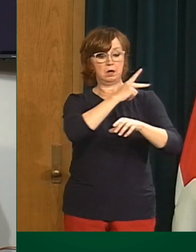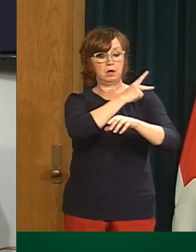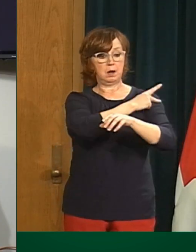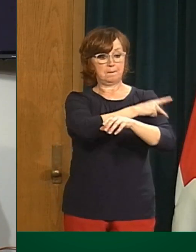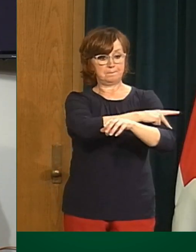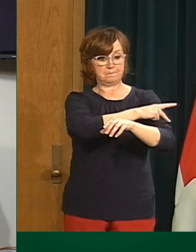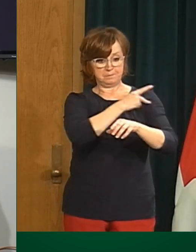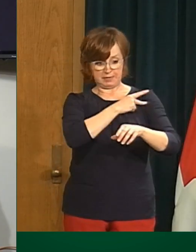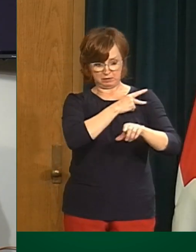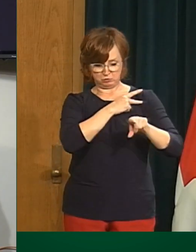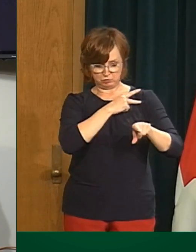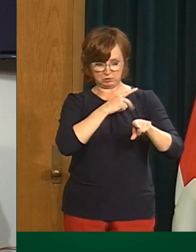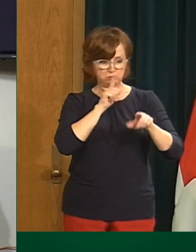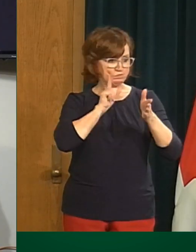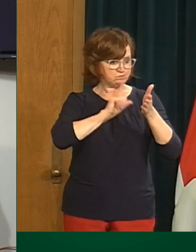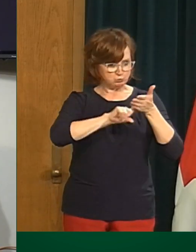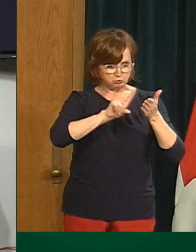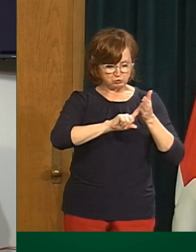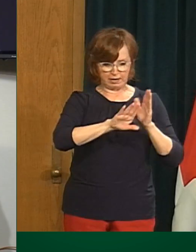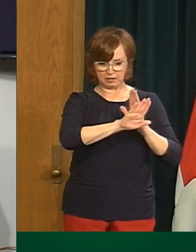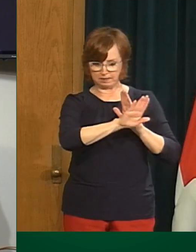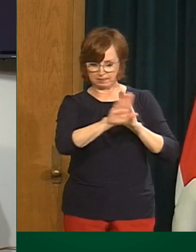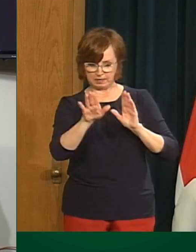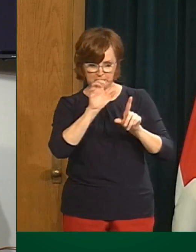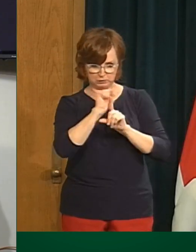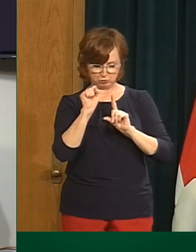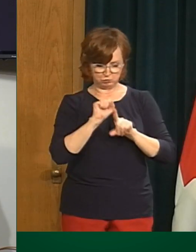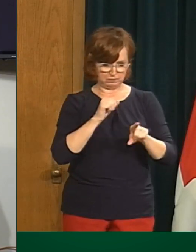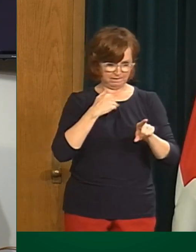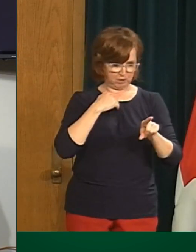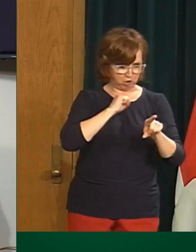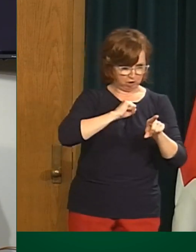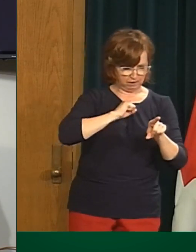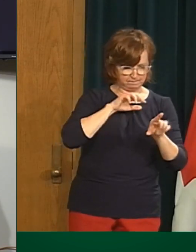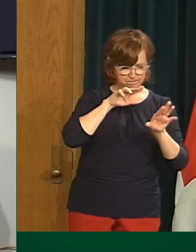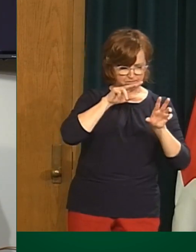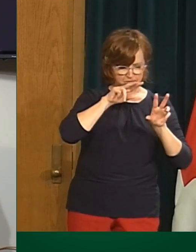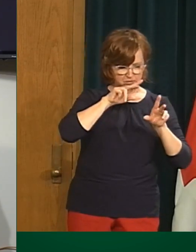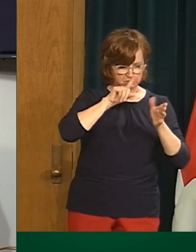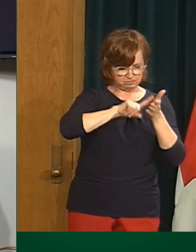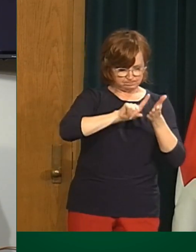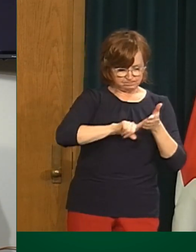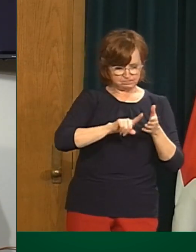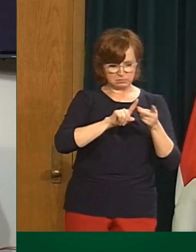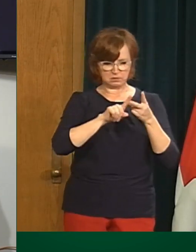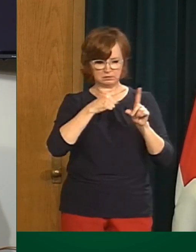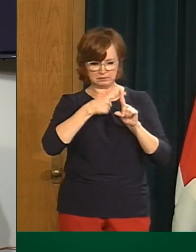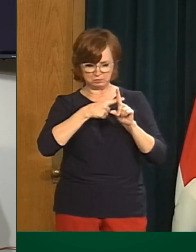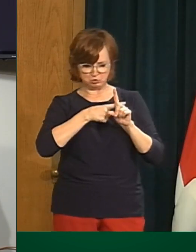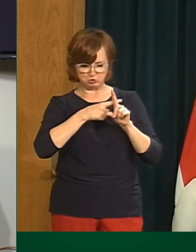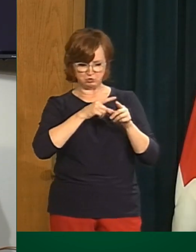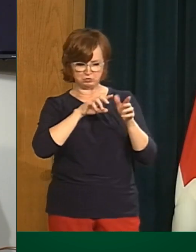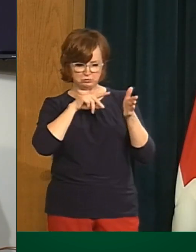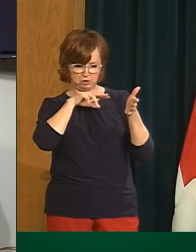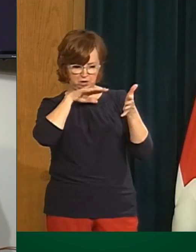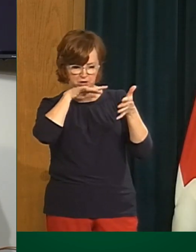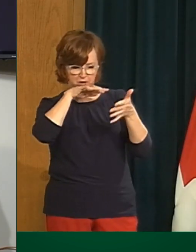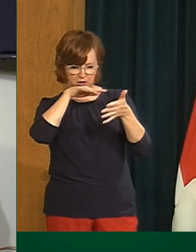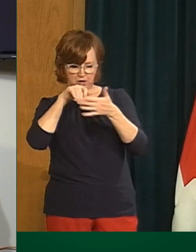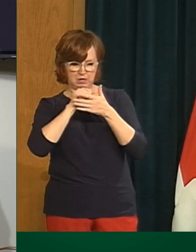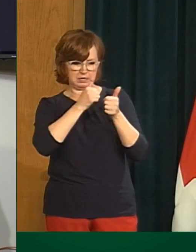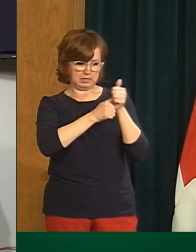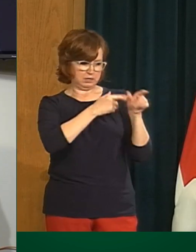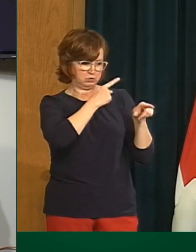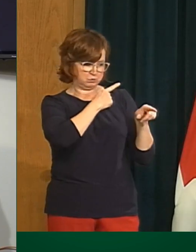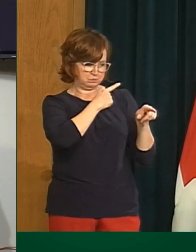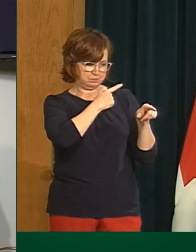for minor symptoms, for any change in their status, and for any change we test them, and we have